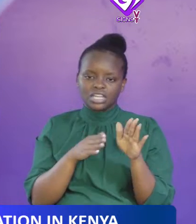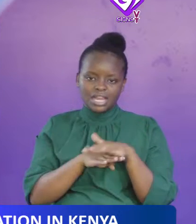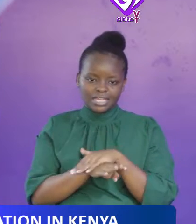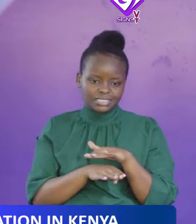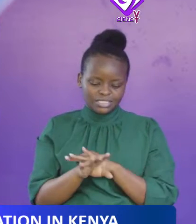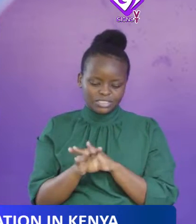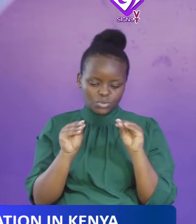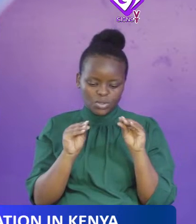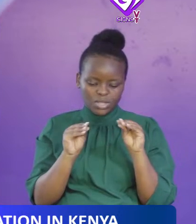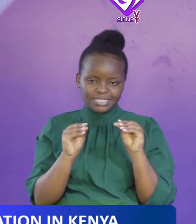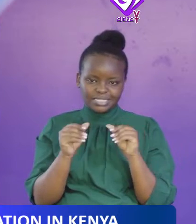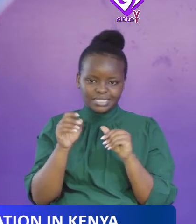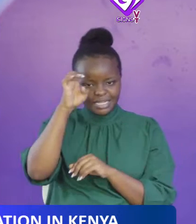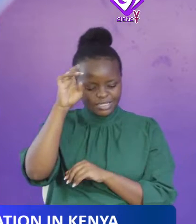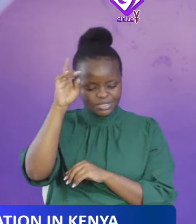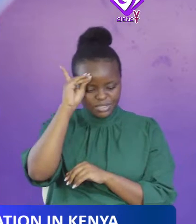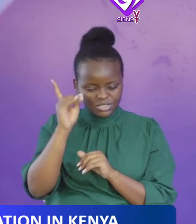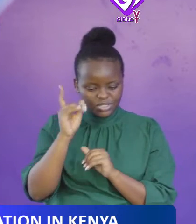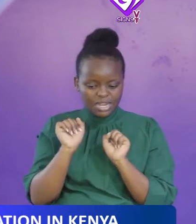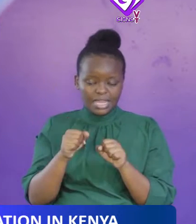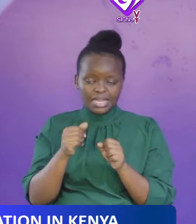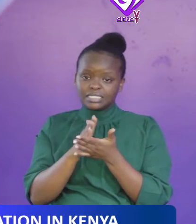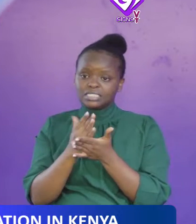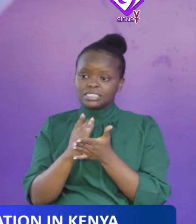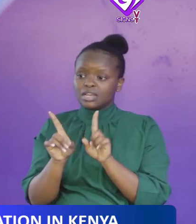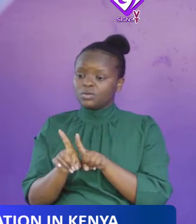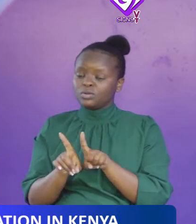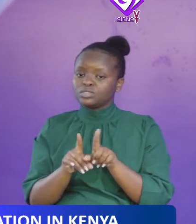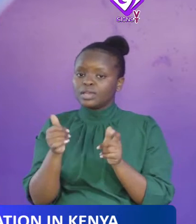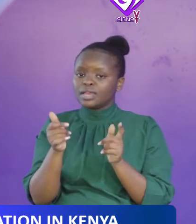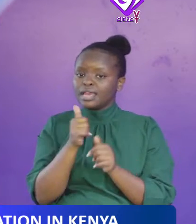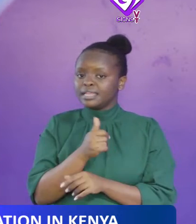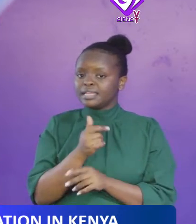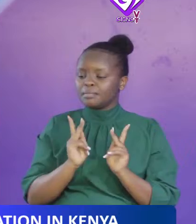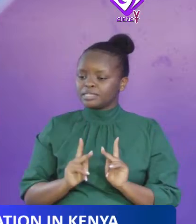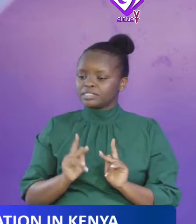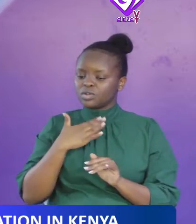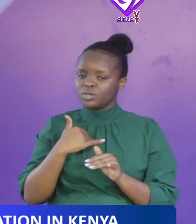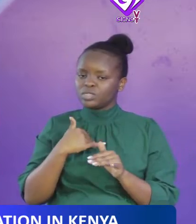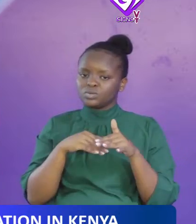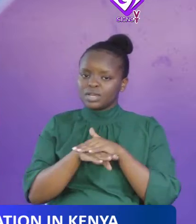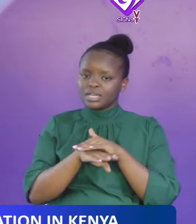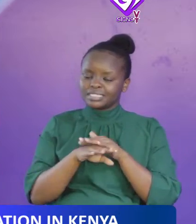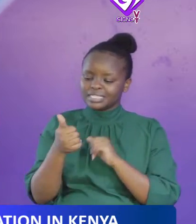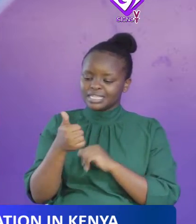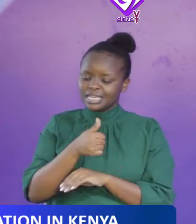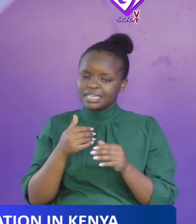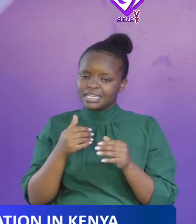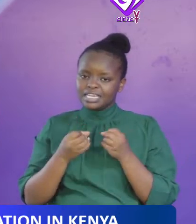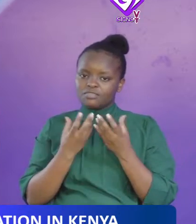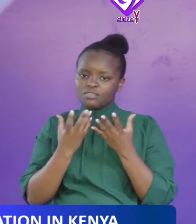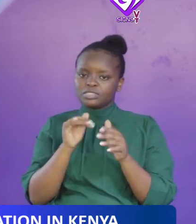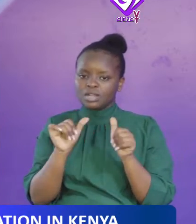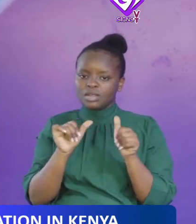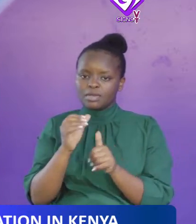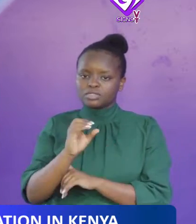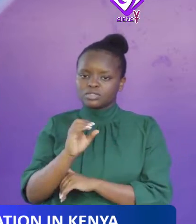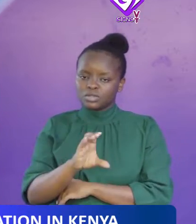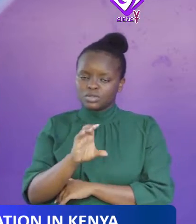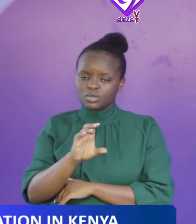quality education. Maybe, Alan, I could share that, anyone who wants to access any information about Queer, they can